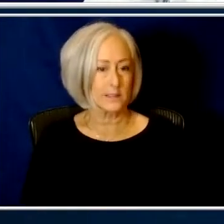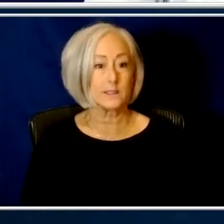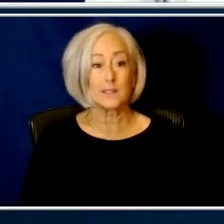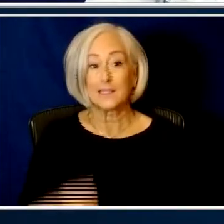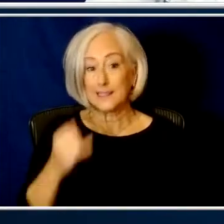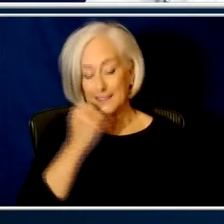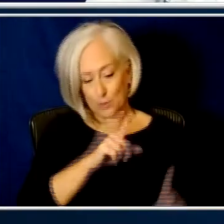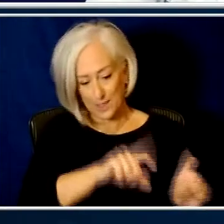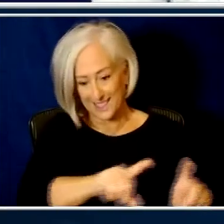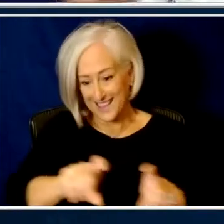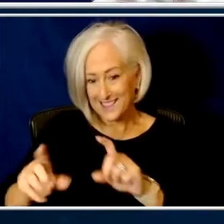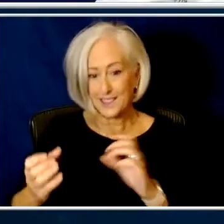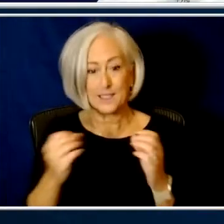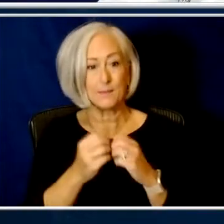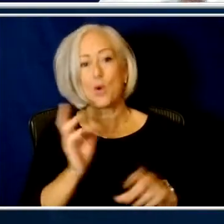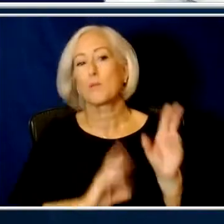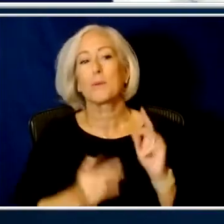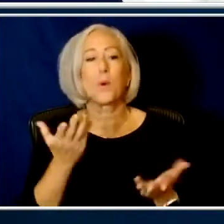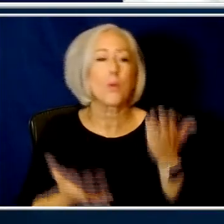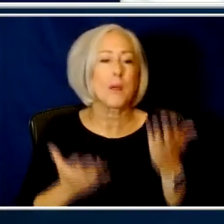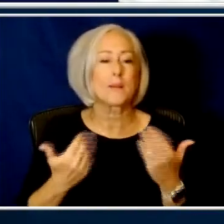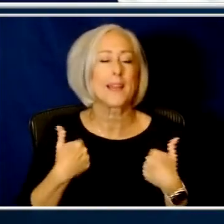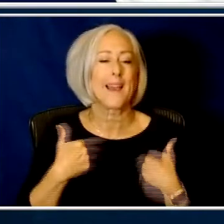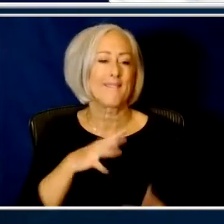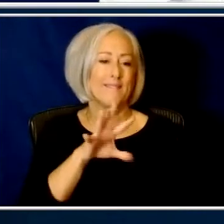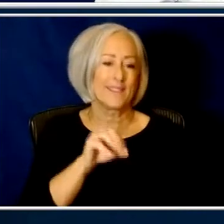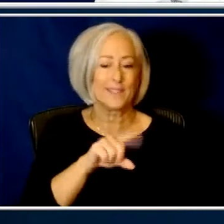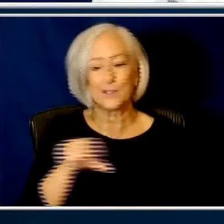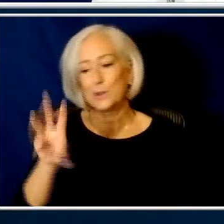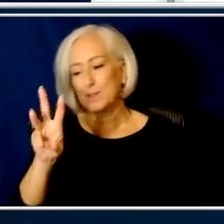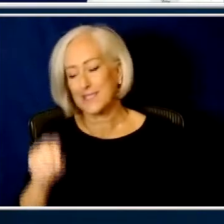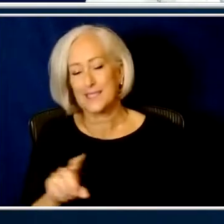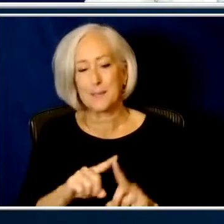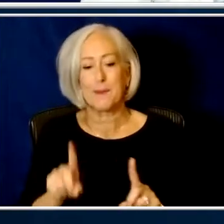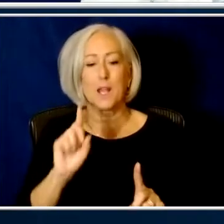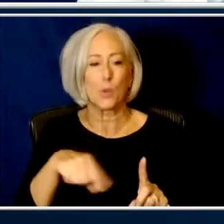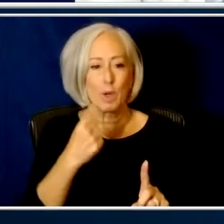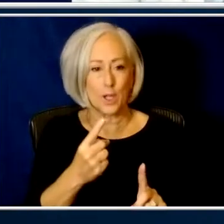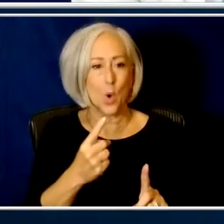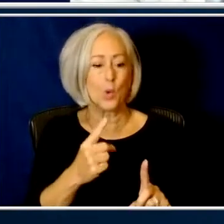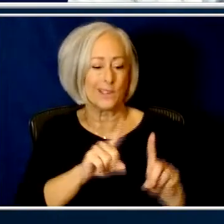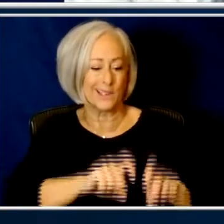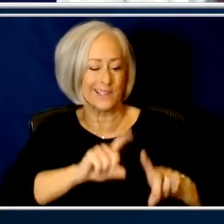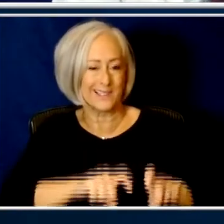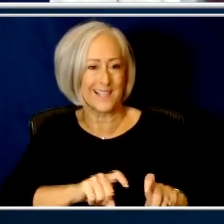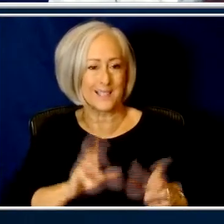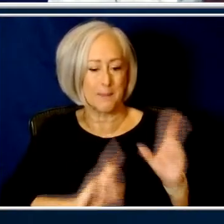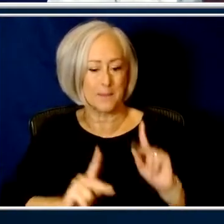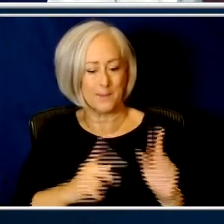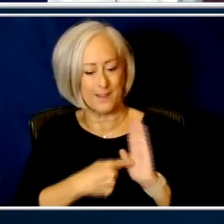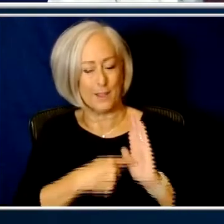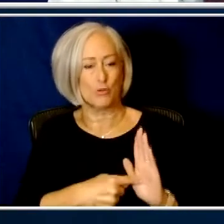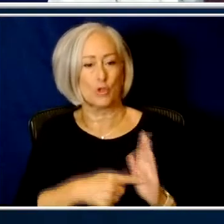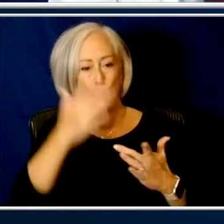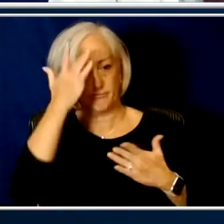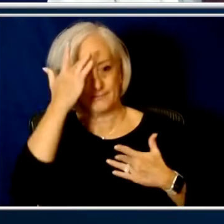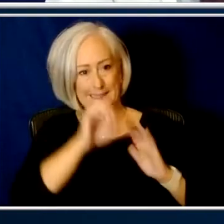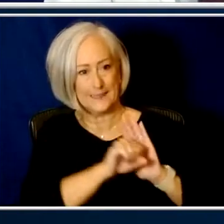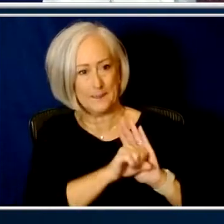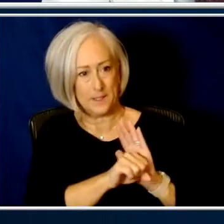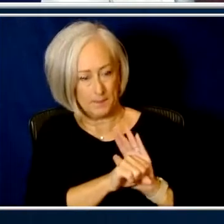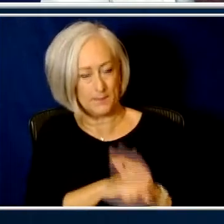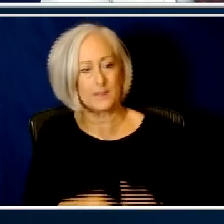the 50 or 60 range. But we don't screen everybody. We only do the symptomatic now. We've been doing that since May or whatever. Yeah. And yet it's still high. And you watch